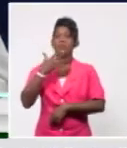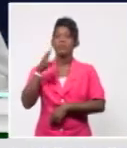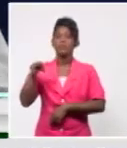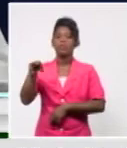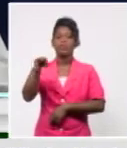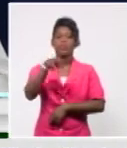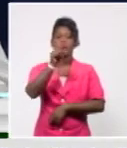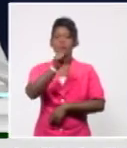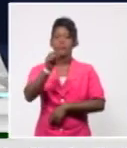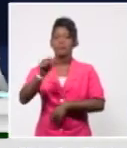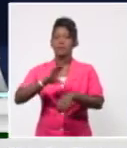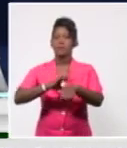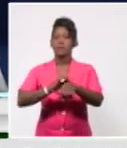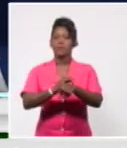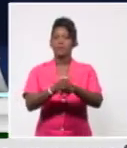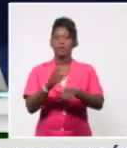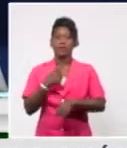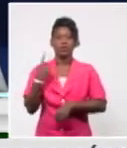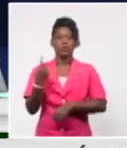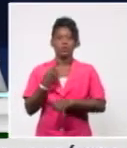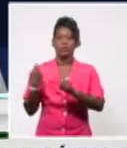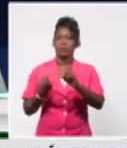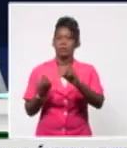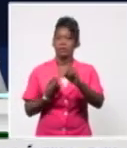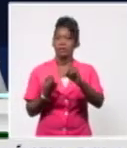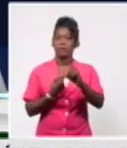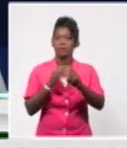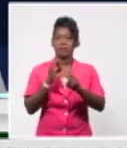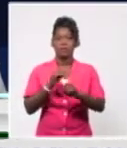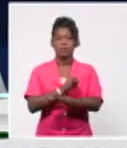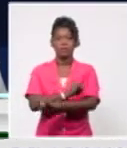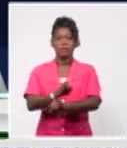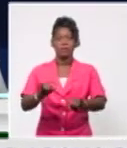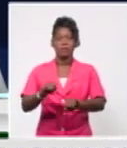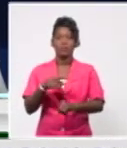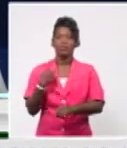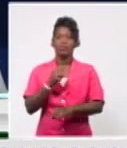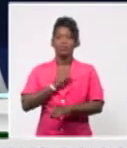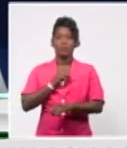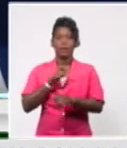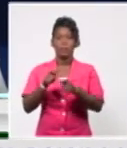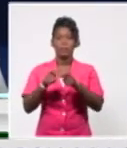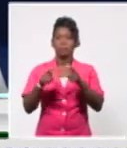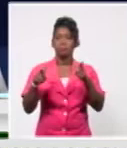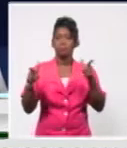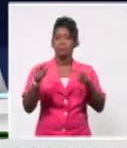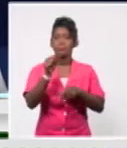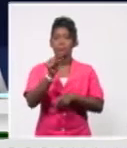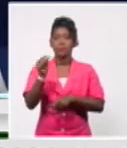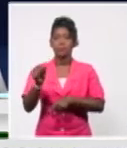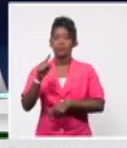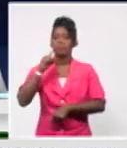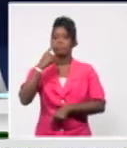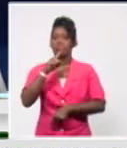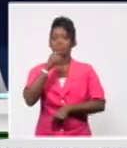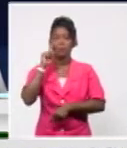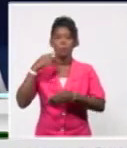Yesterday, for the first time, we processed over 8,000 samples,